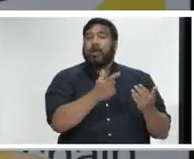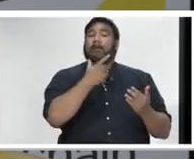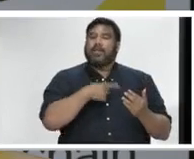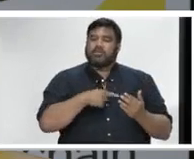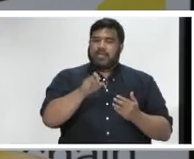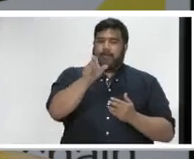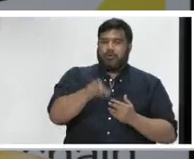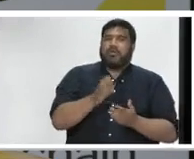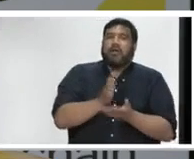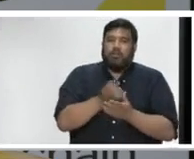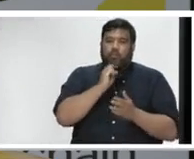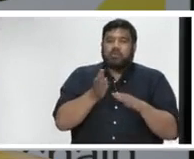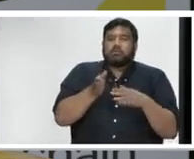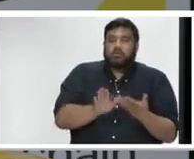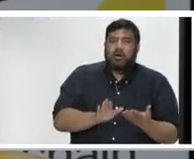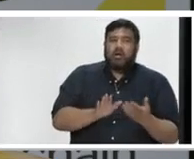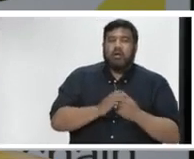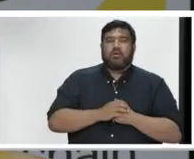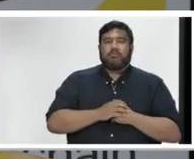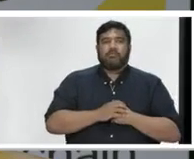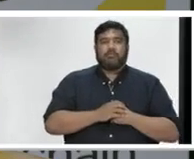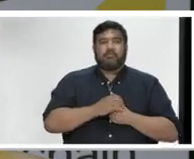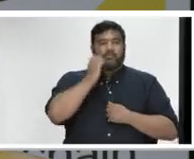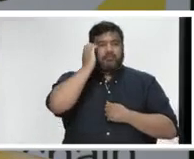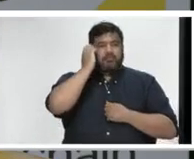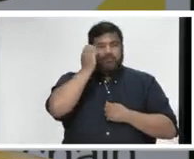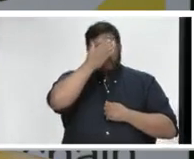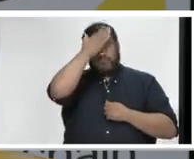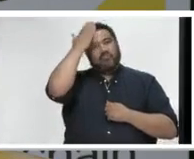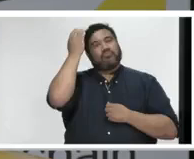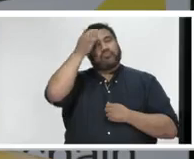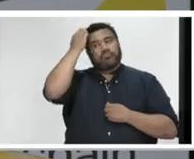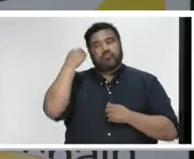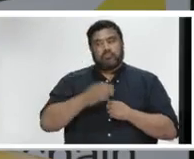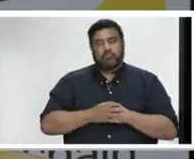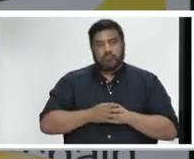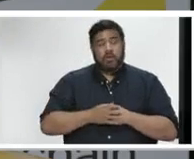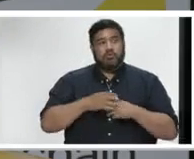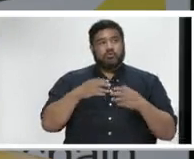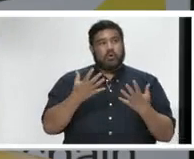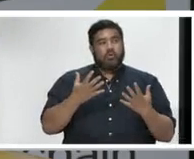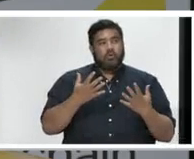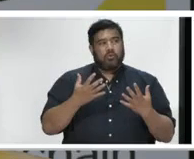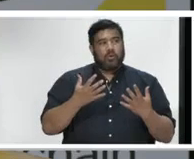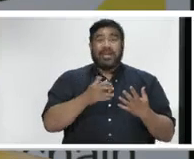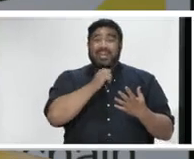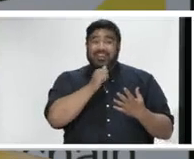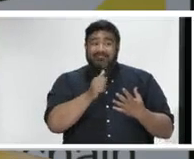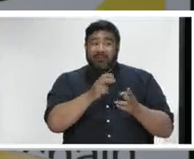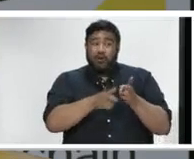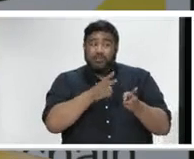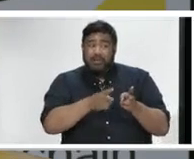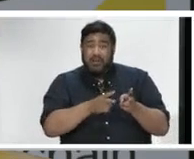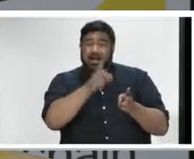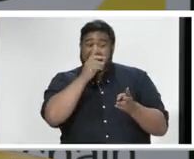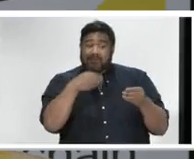if the person has COVID-19. You'll recognise there is that restriction. It's that latter that we're particularly looking at, whether there may be any flexibility under Alert Level